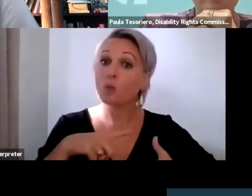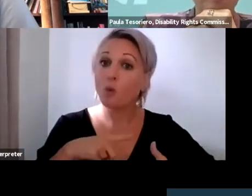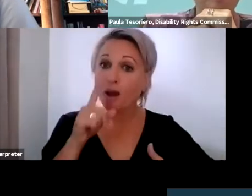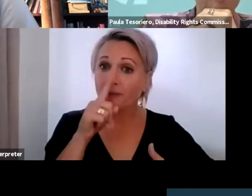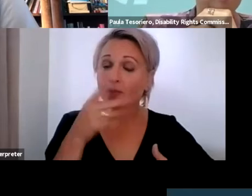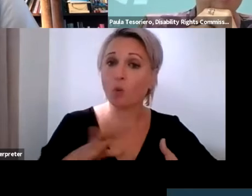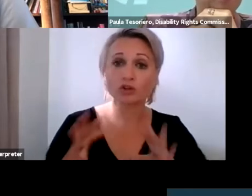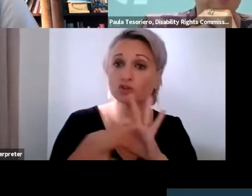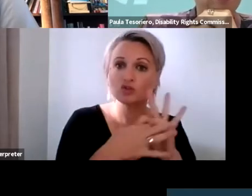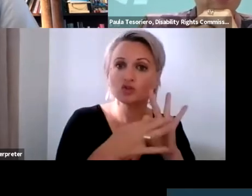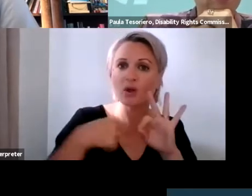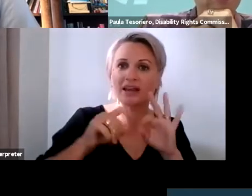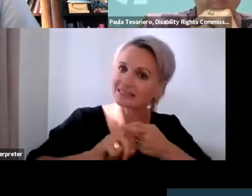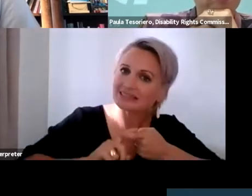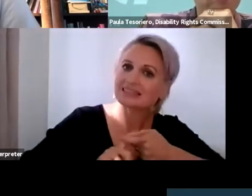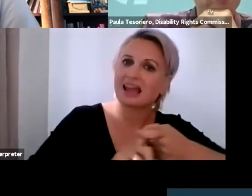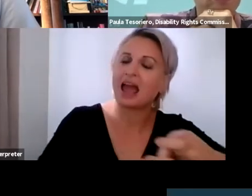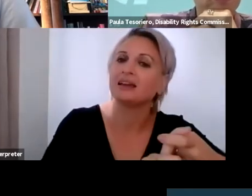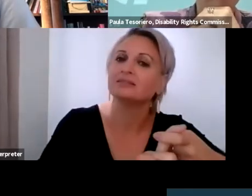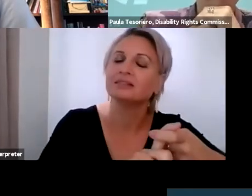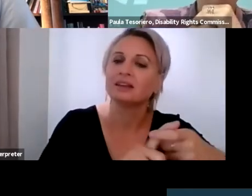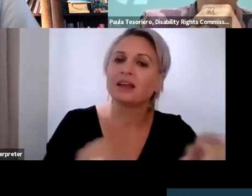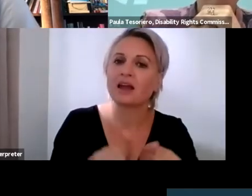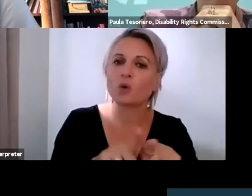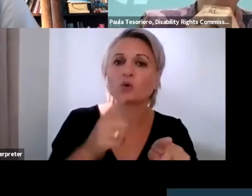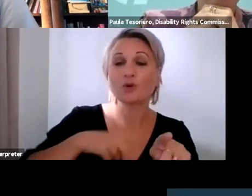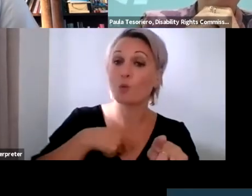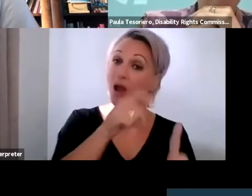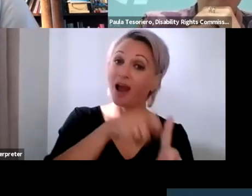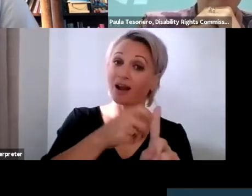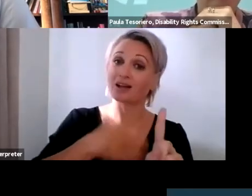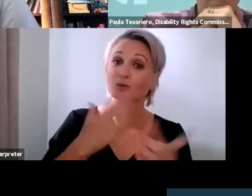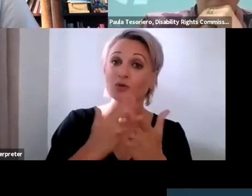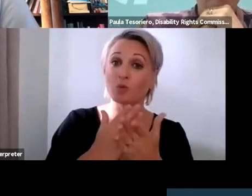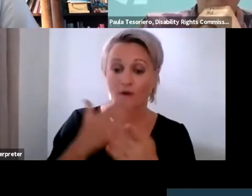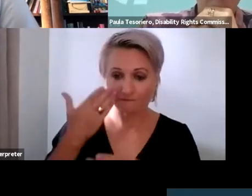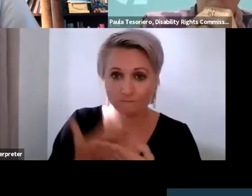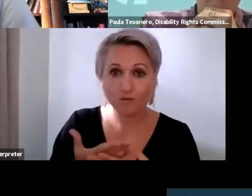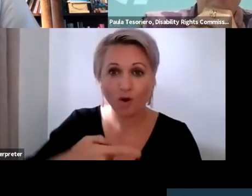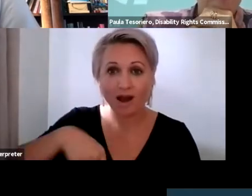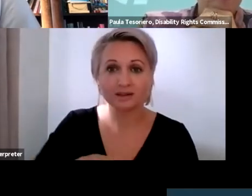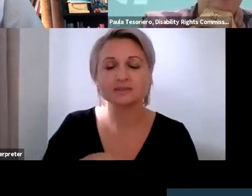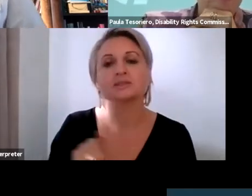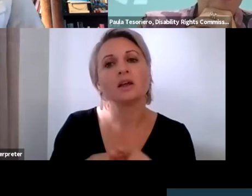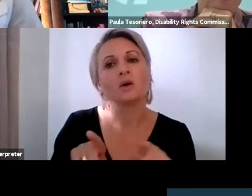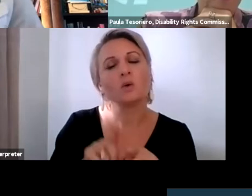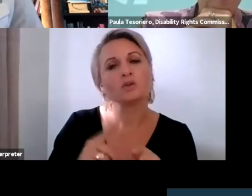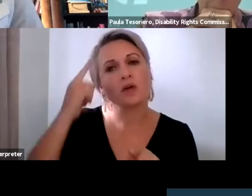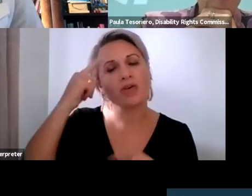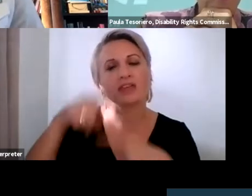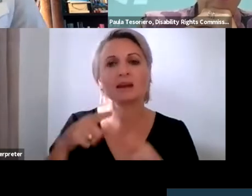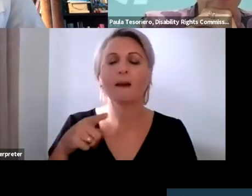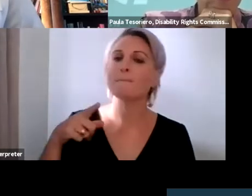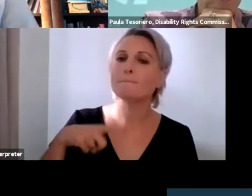join us and stay with us, and also why our clients sort of want to work for us. And then sort of bring it back to purpose as